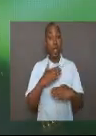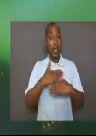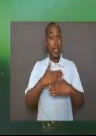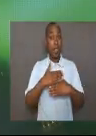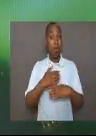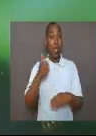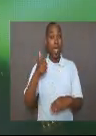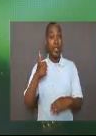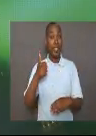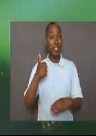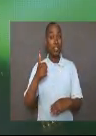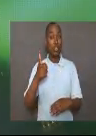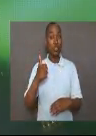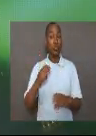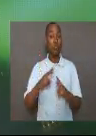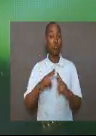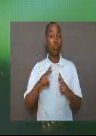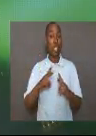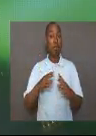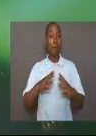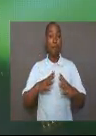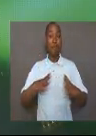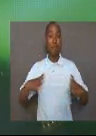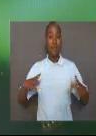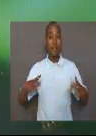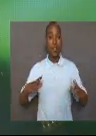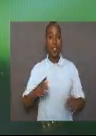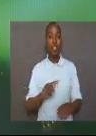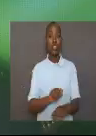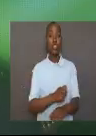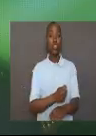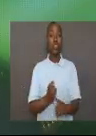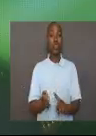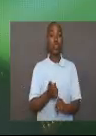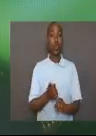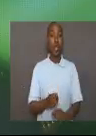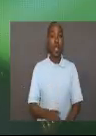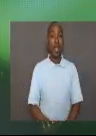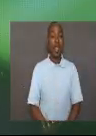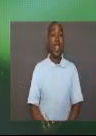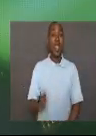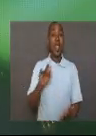and contain an elastic tissue. The